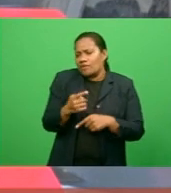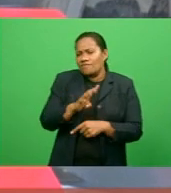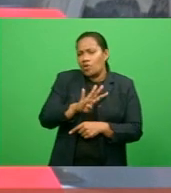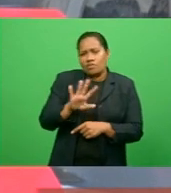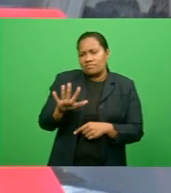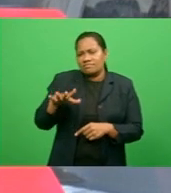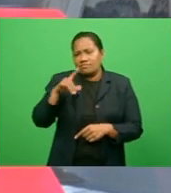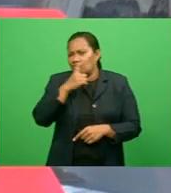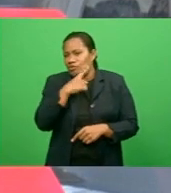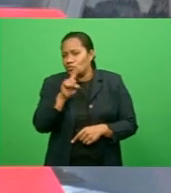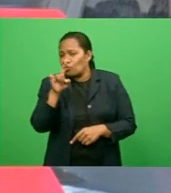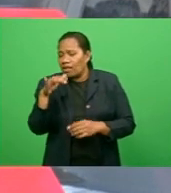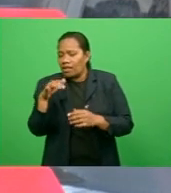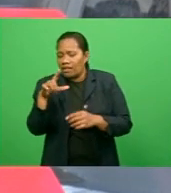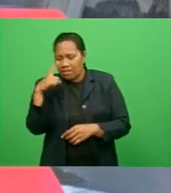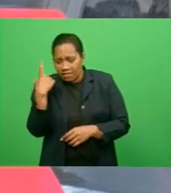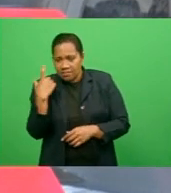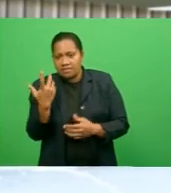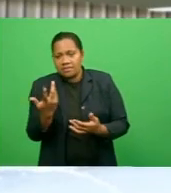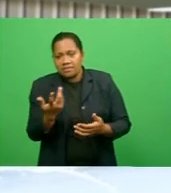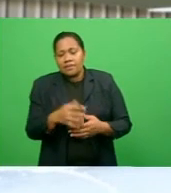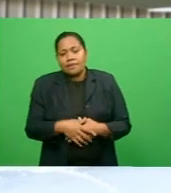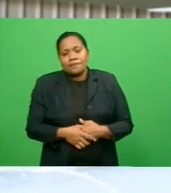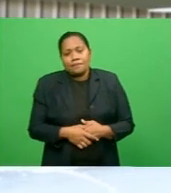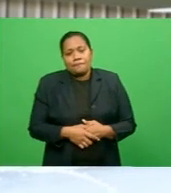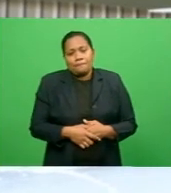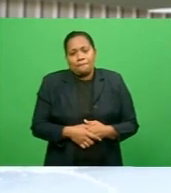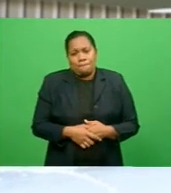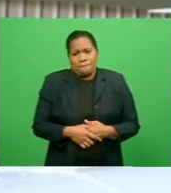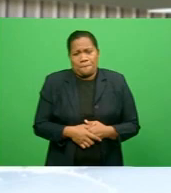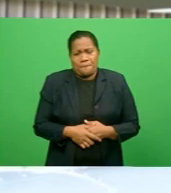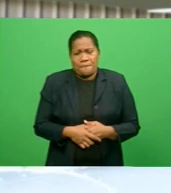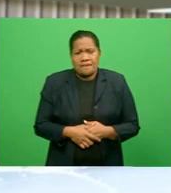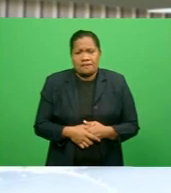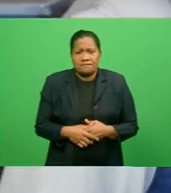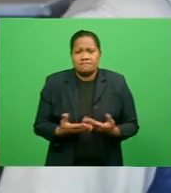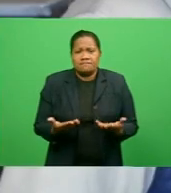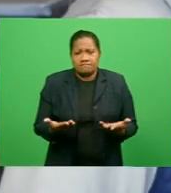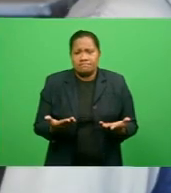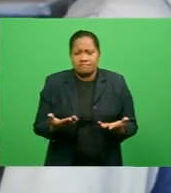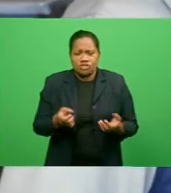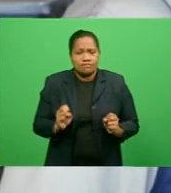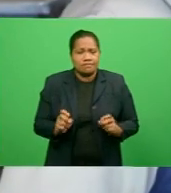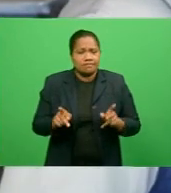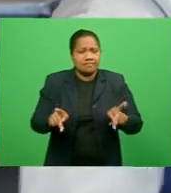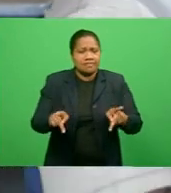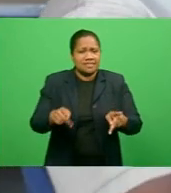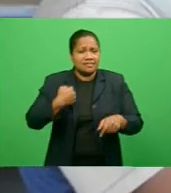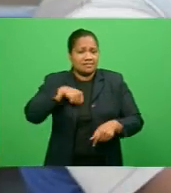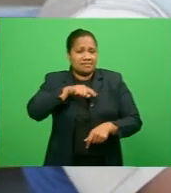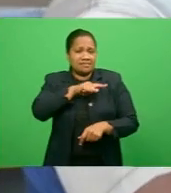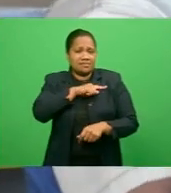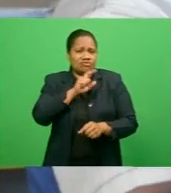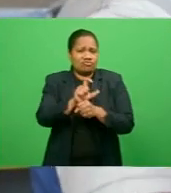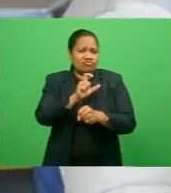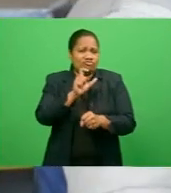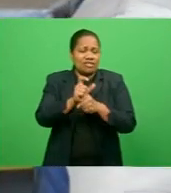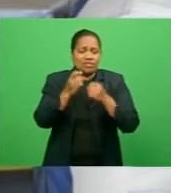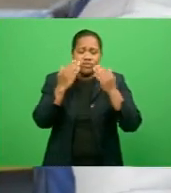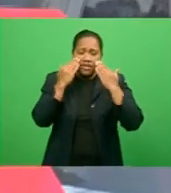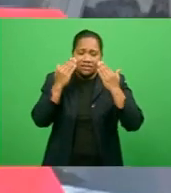girls per class. And so it's an ideal opportunity for us to create that